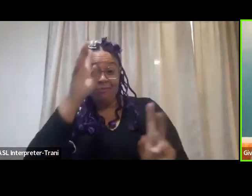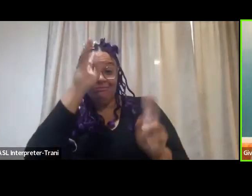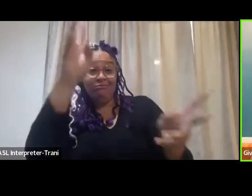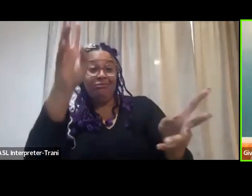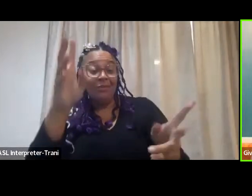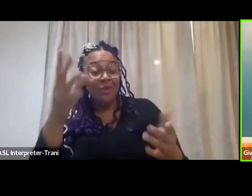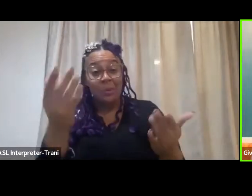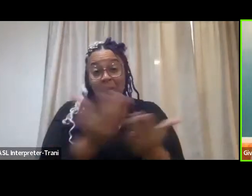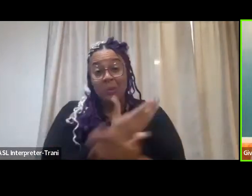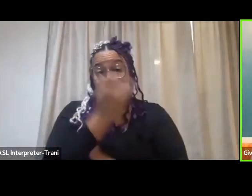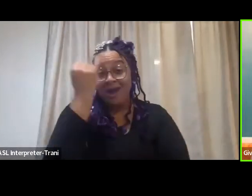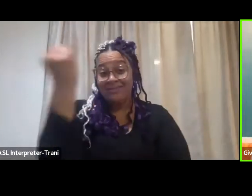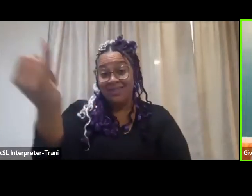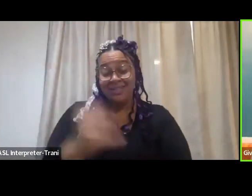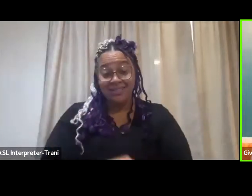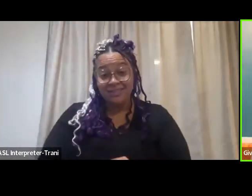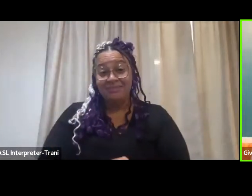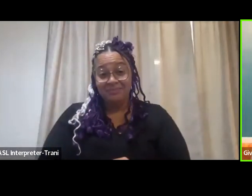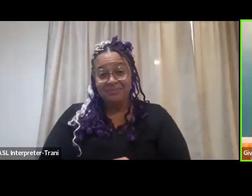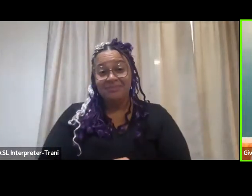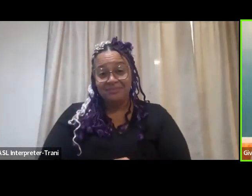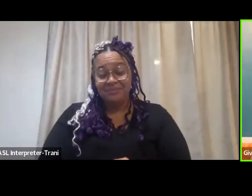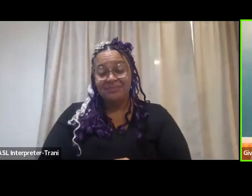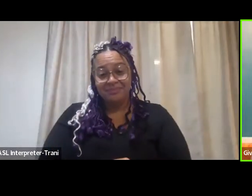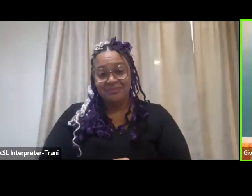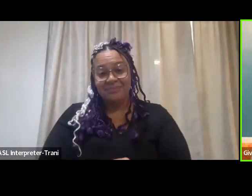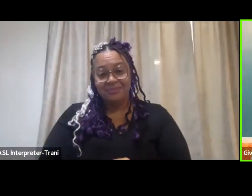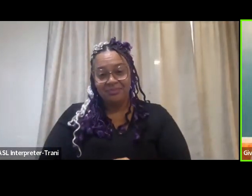new ideas that